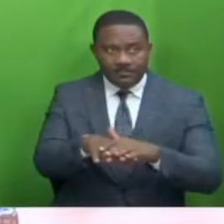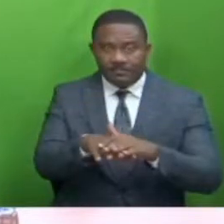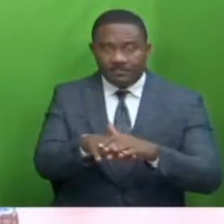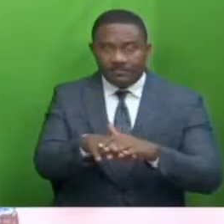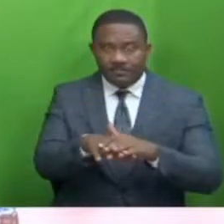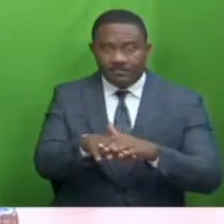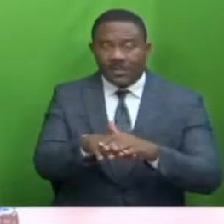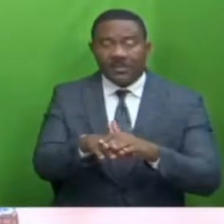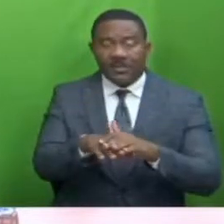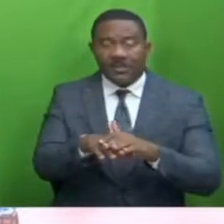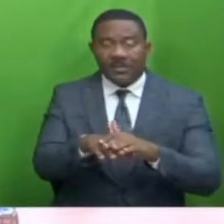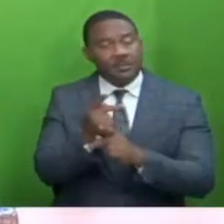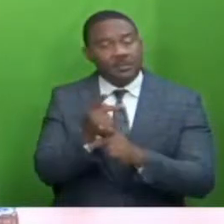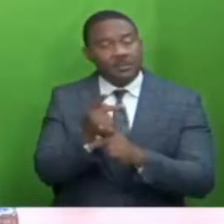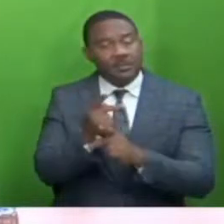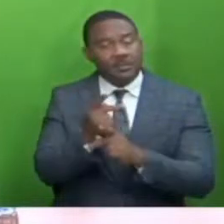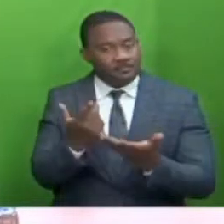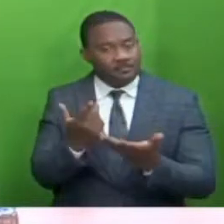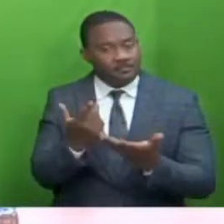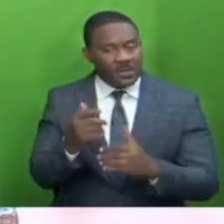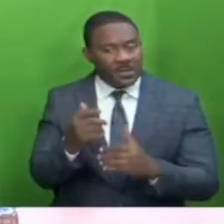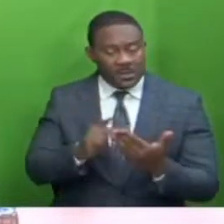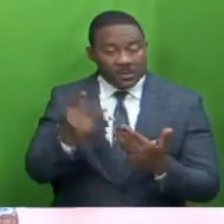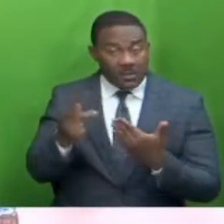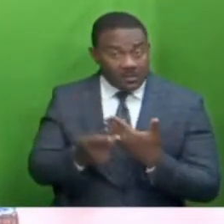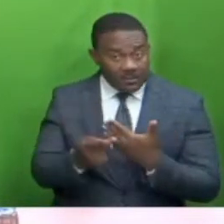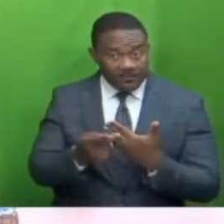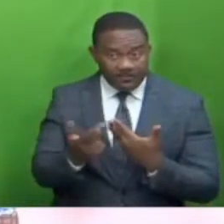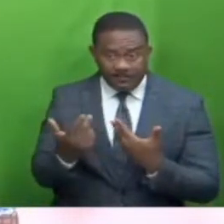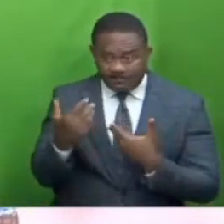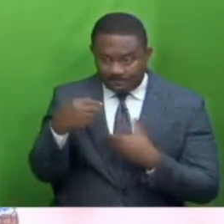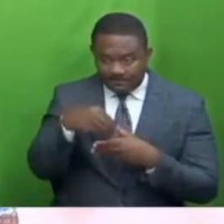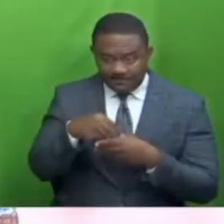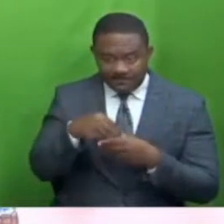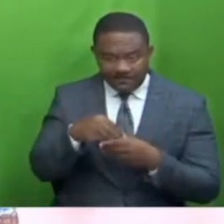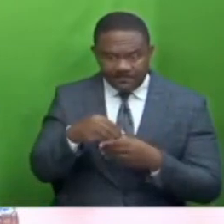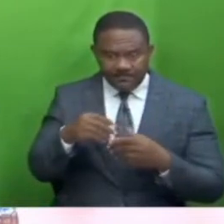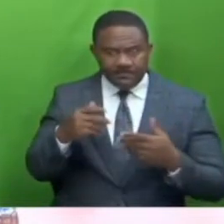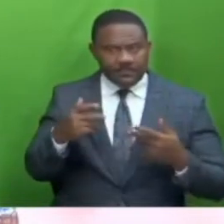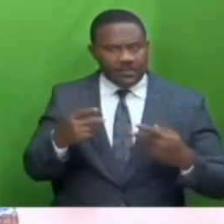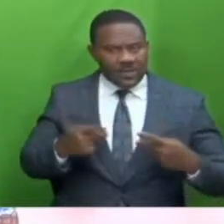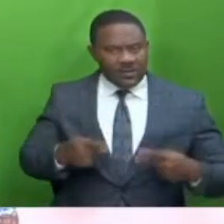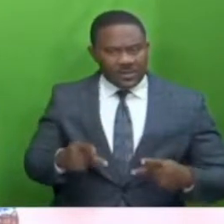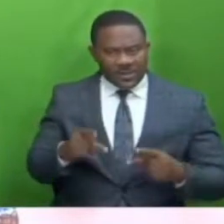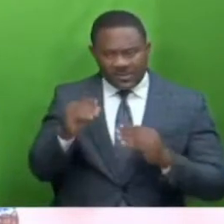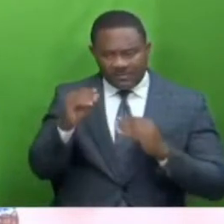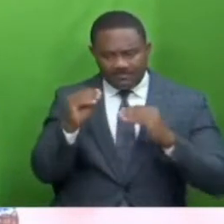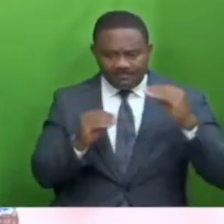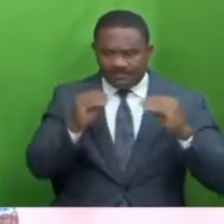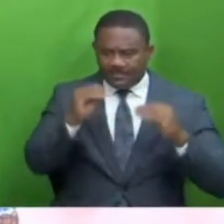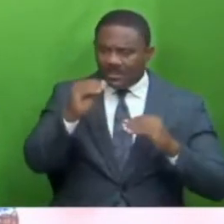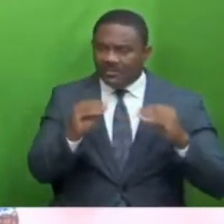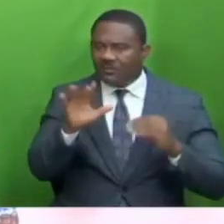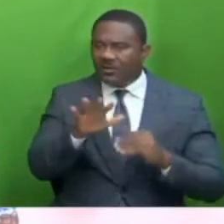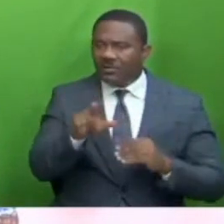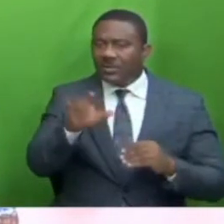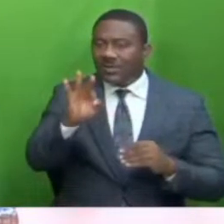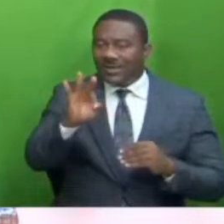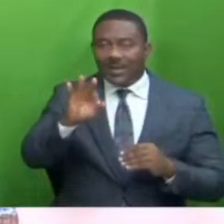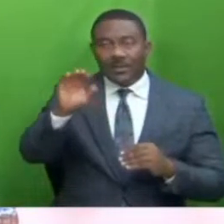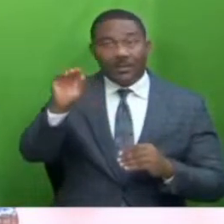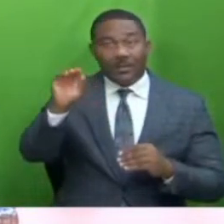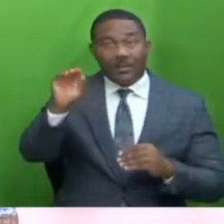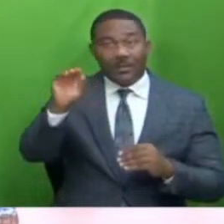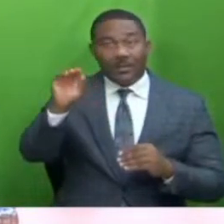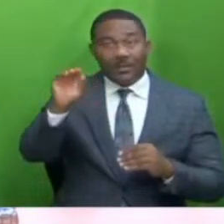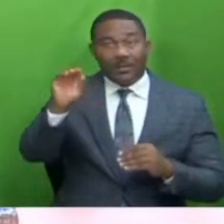sustainable path. The program envisages a cumulative fiscal adjustment of 5.1 percentage points of GDP over the